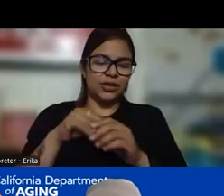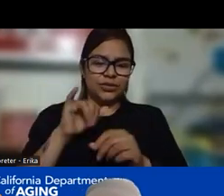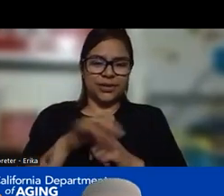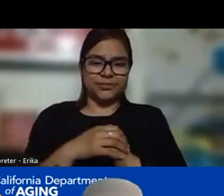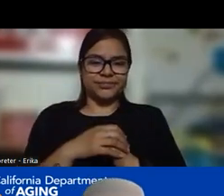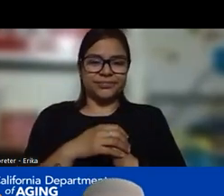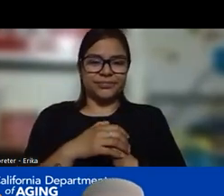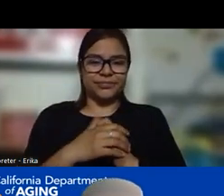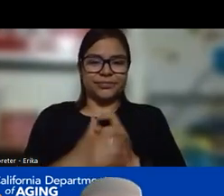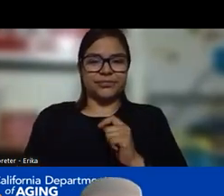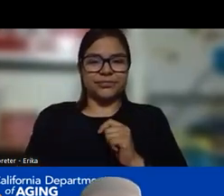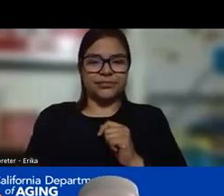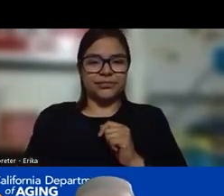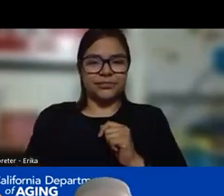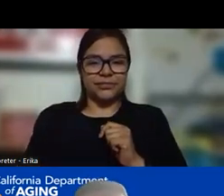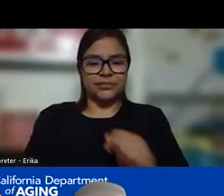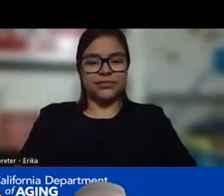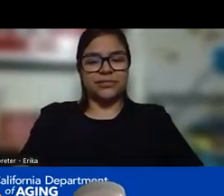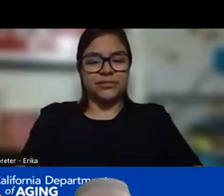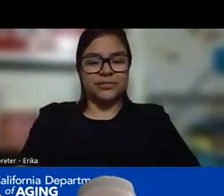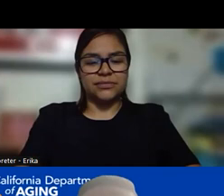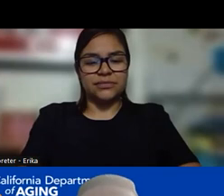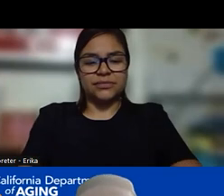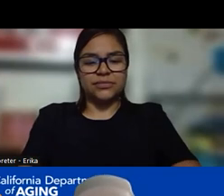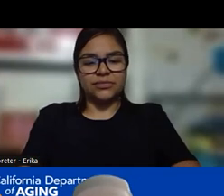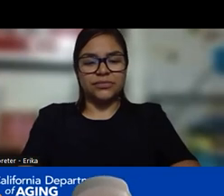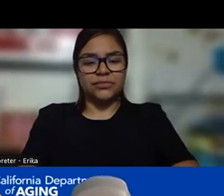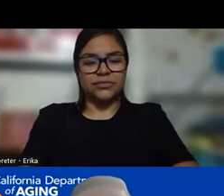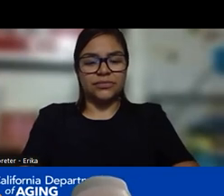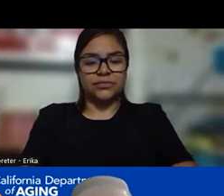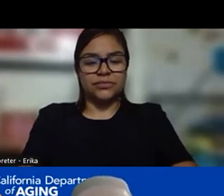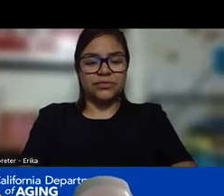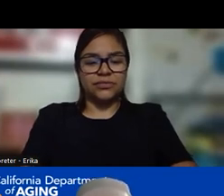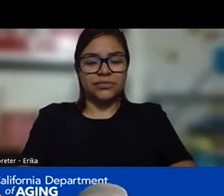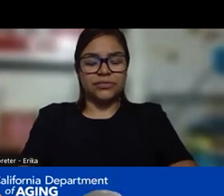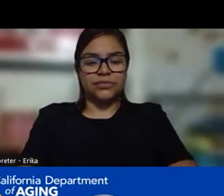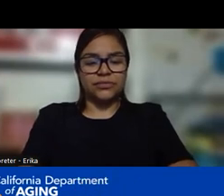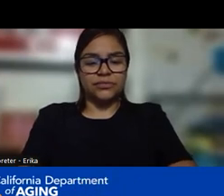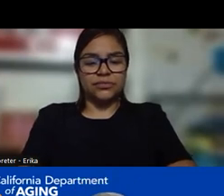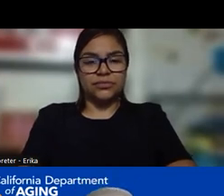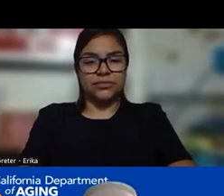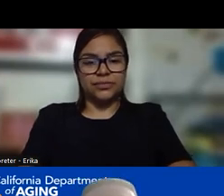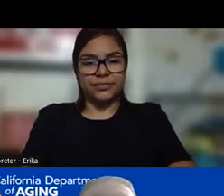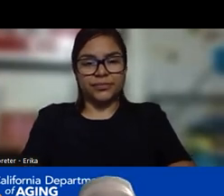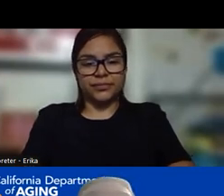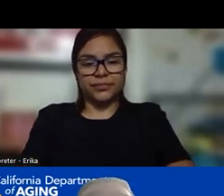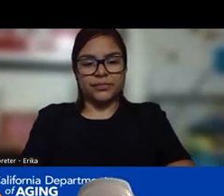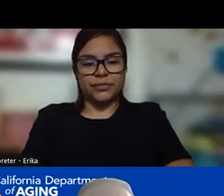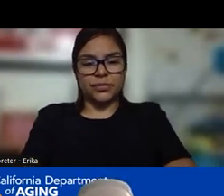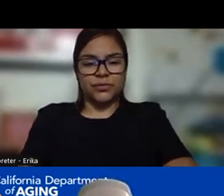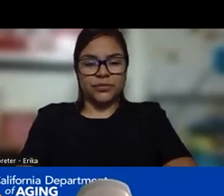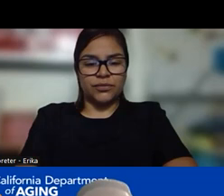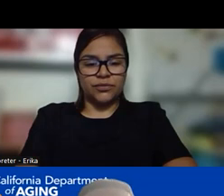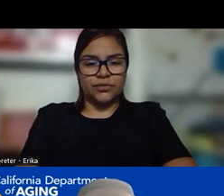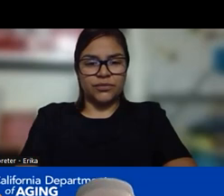please. This survey is going to cut across all regions of our states, urban, rural, frontier. And we want our respondents to mirror the diversity of